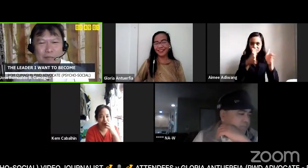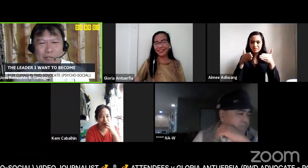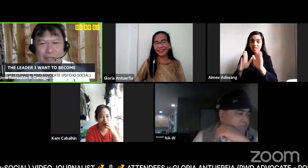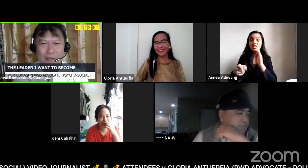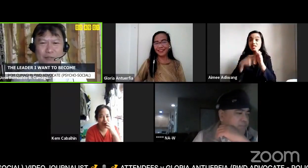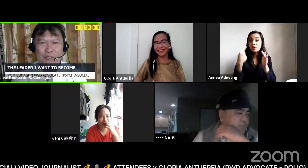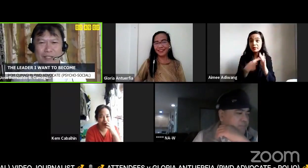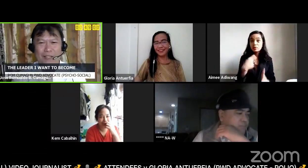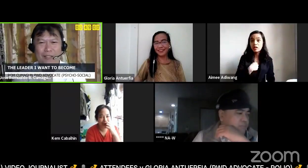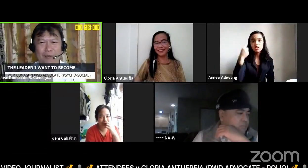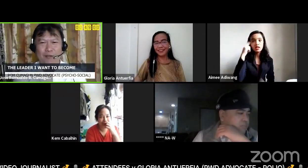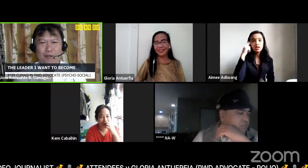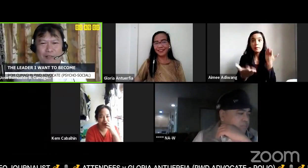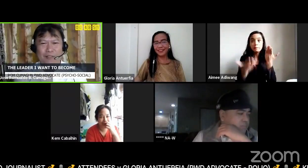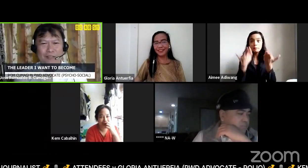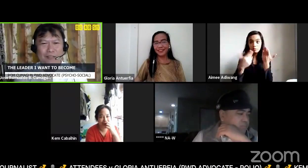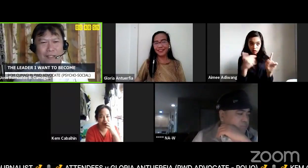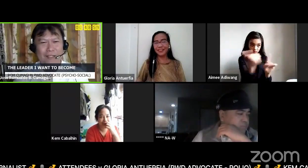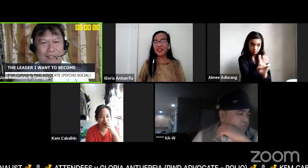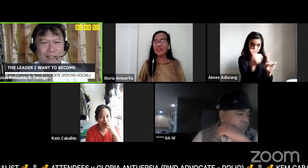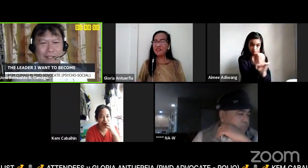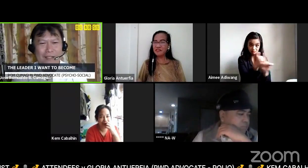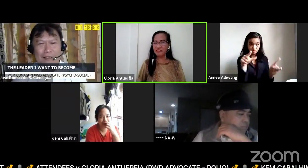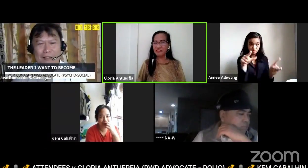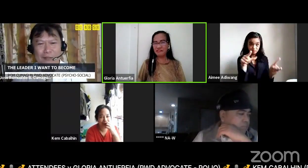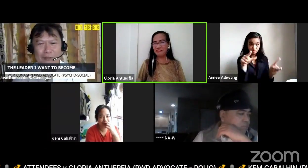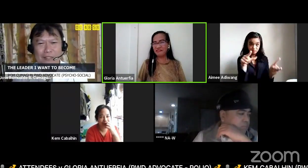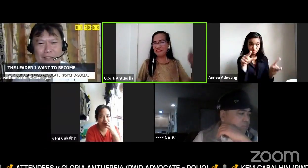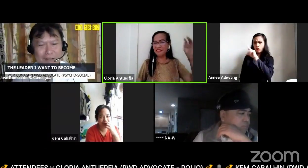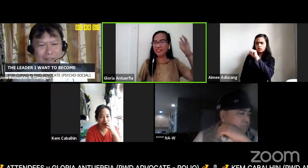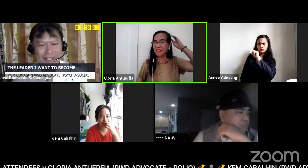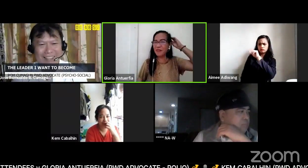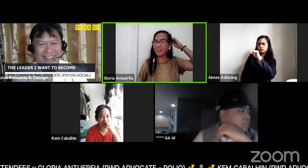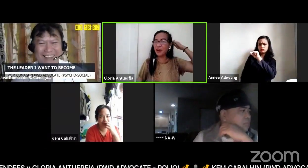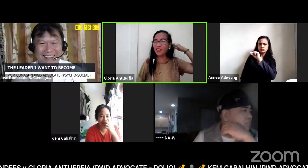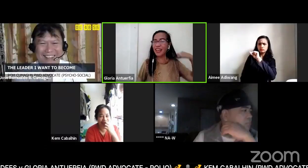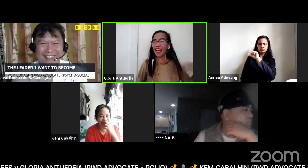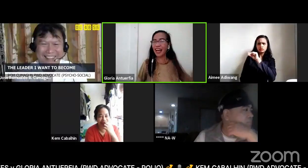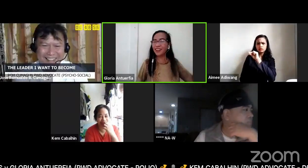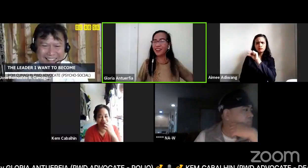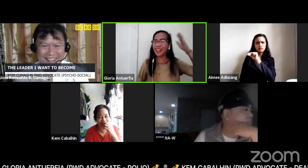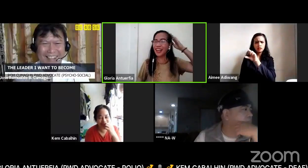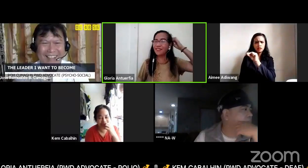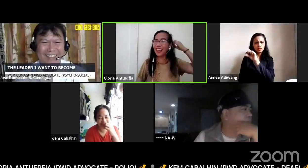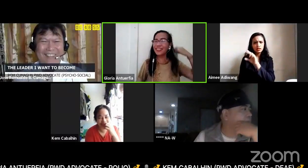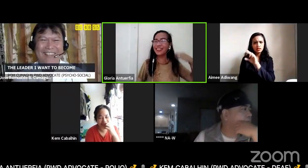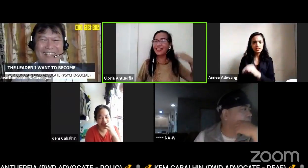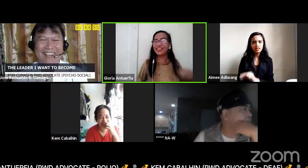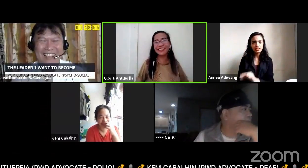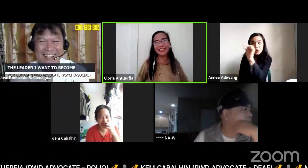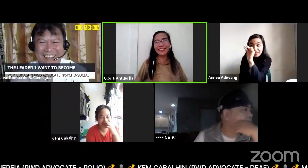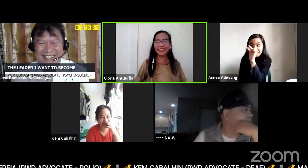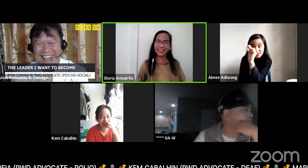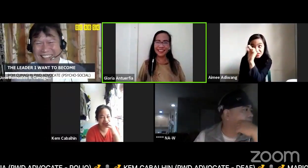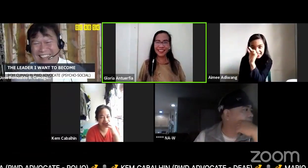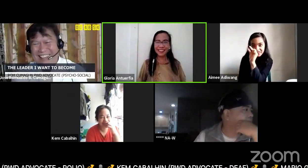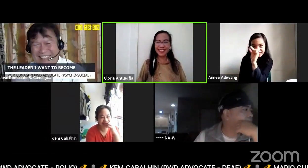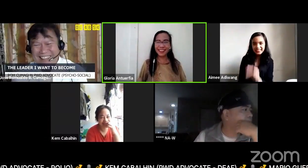sometimes I think maybe I'm abusing Glo's no, no, uh, no, no, no. Not yeah, naman. Konti lang ba? konti